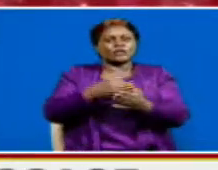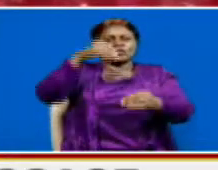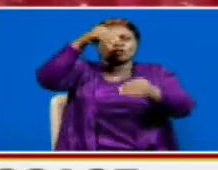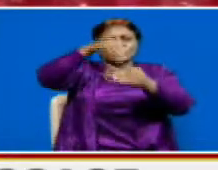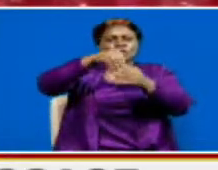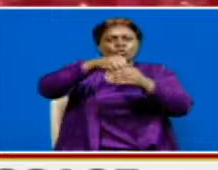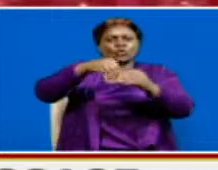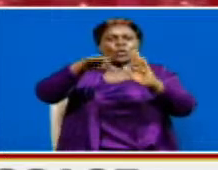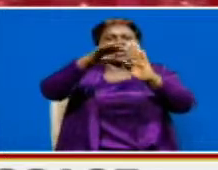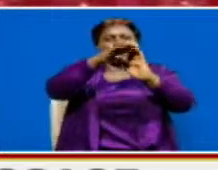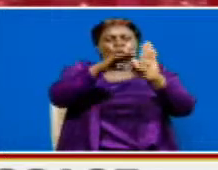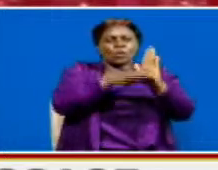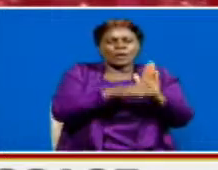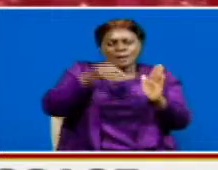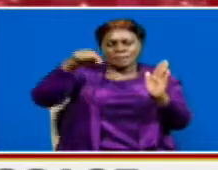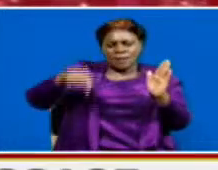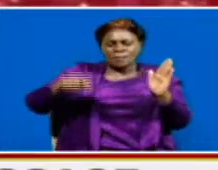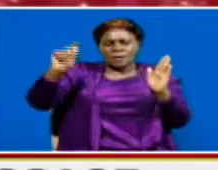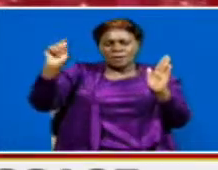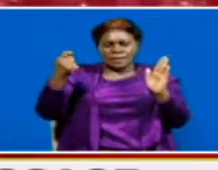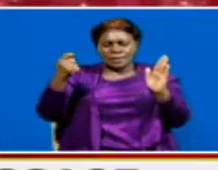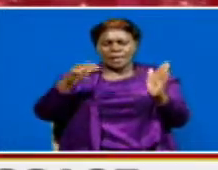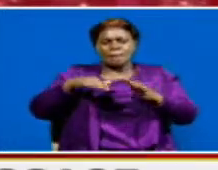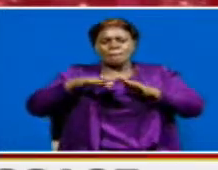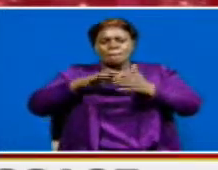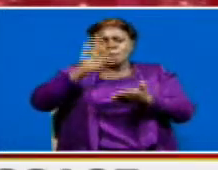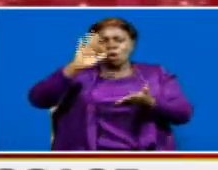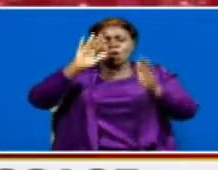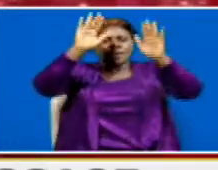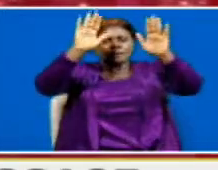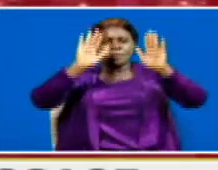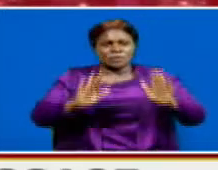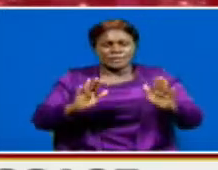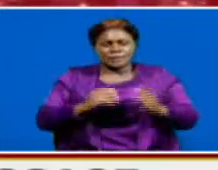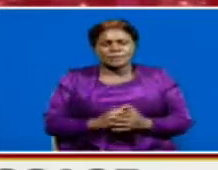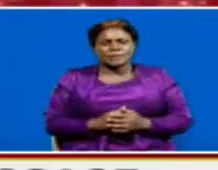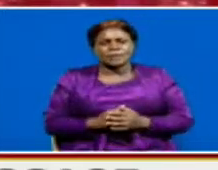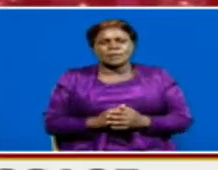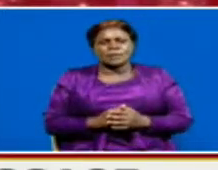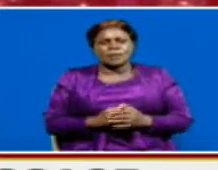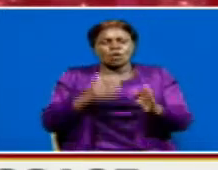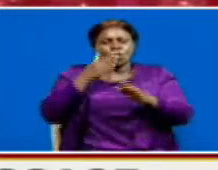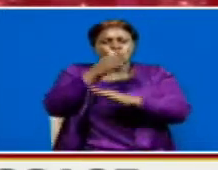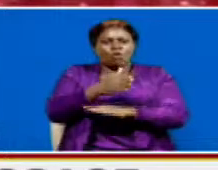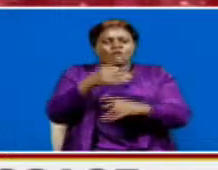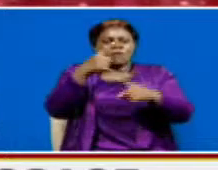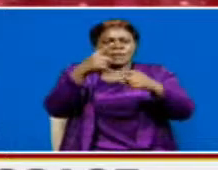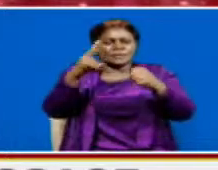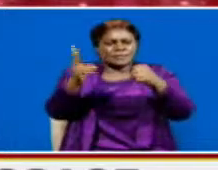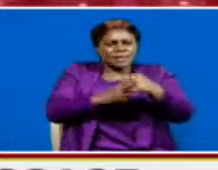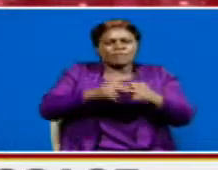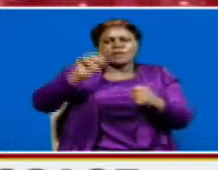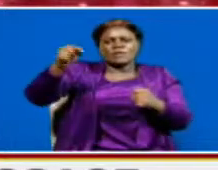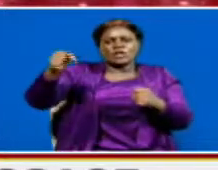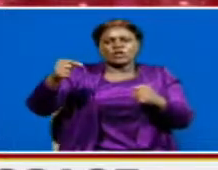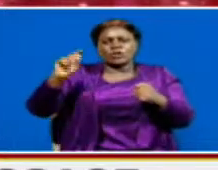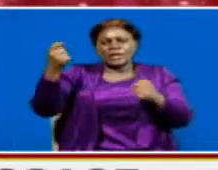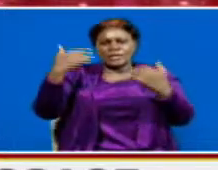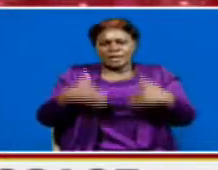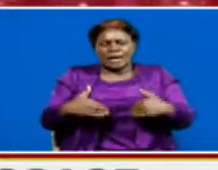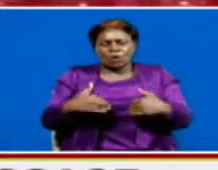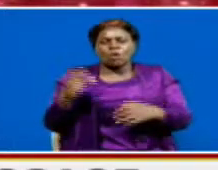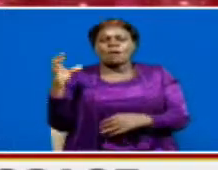inclusion program in Kenya. And most importantly, over 7 million Kenyans are now